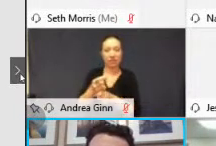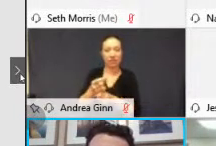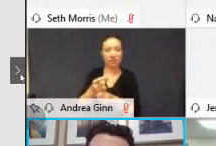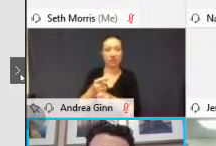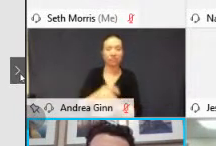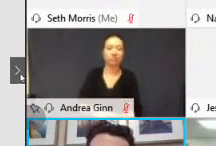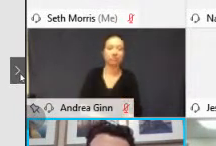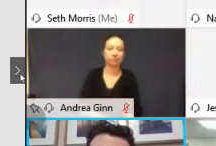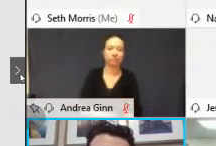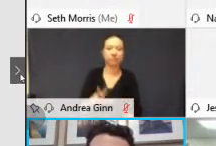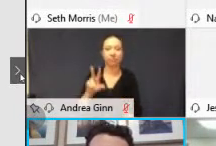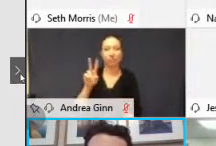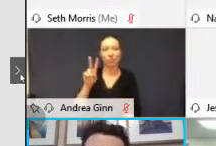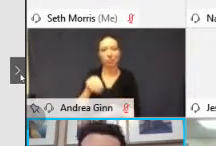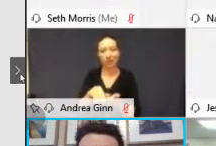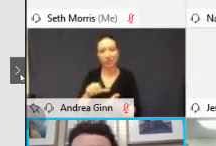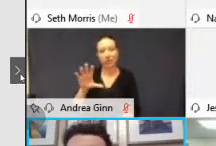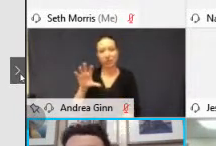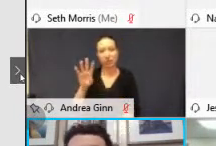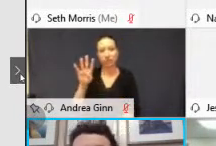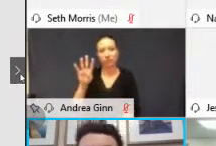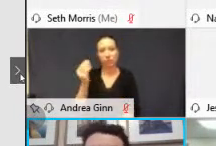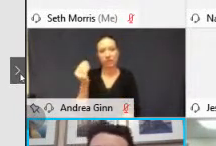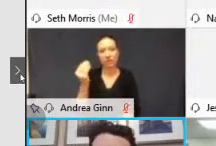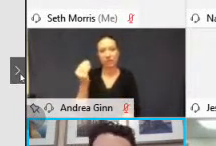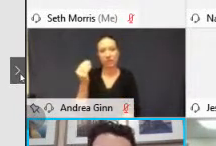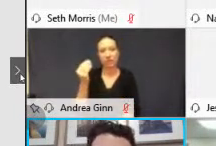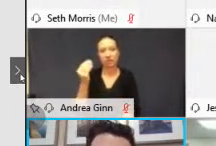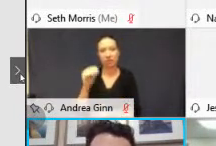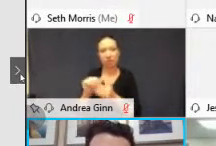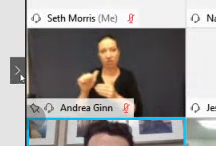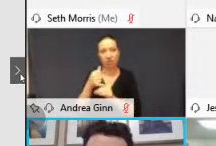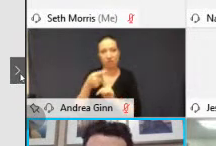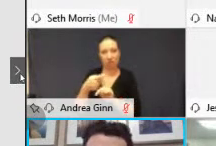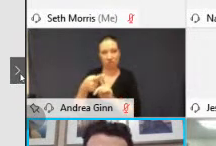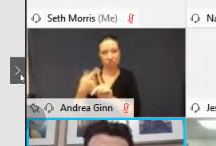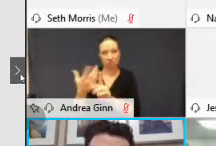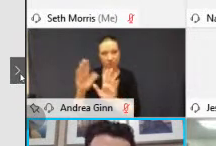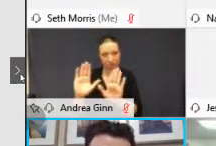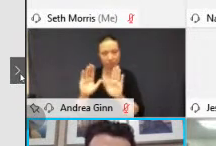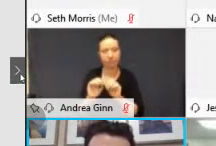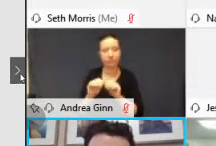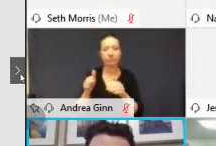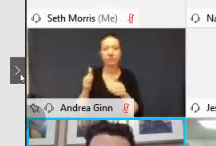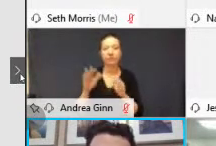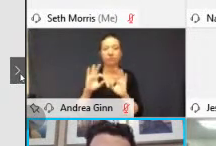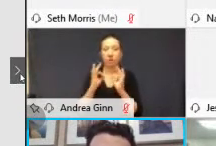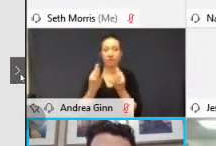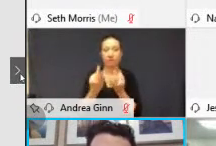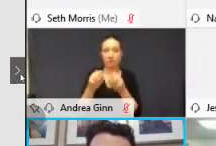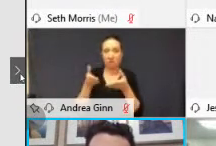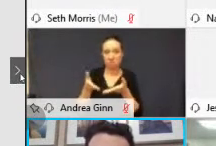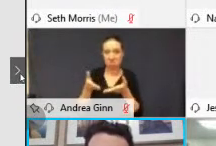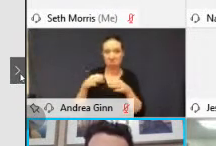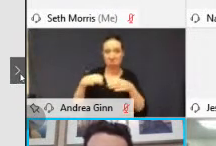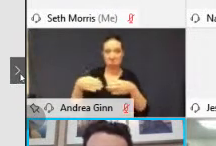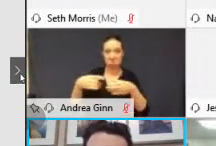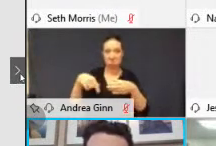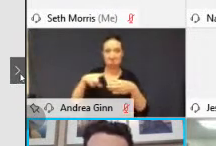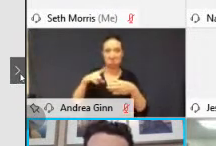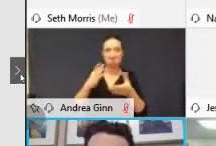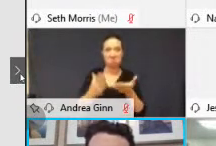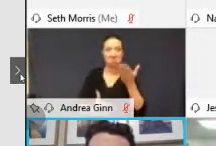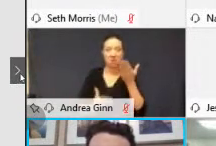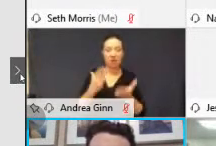$2,514 per month that we discussed. For a family like this in New Mexico, as an example, they might see a